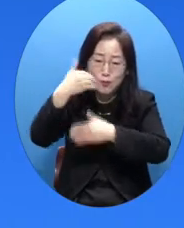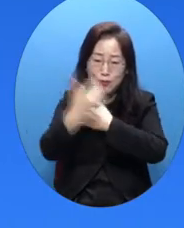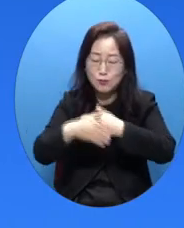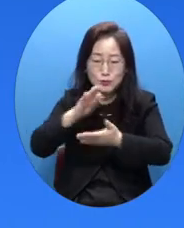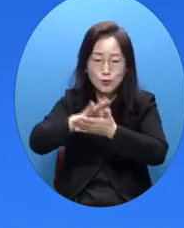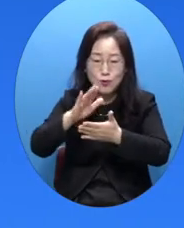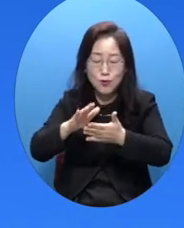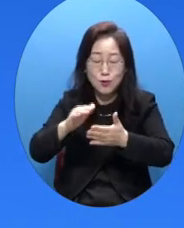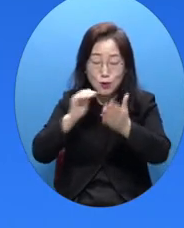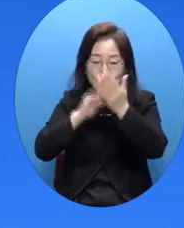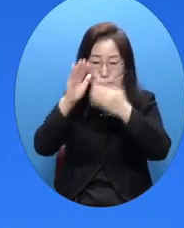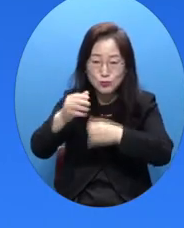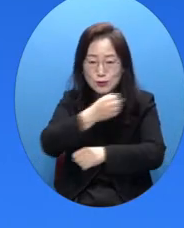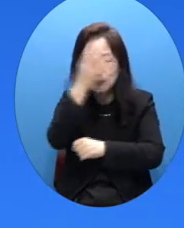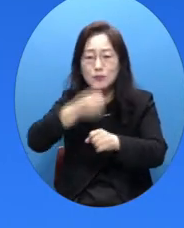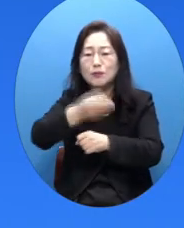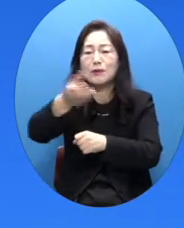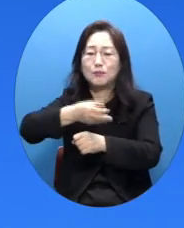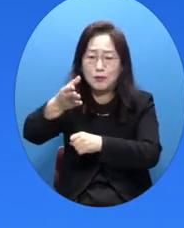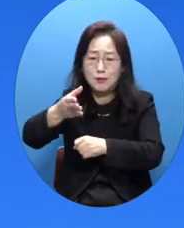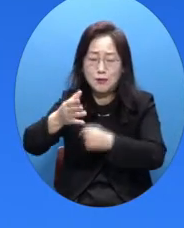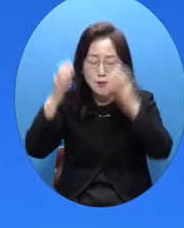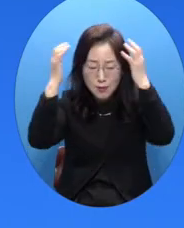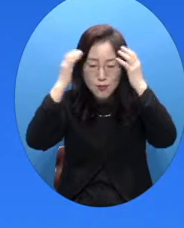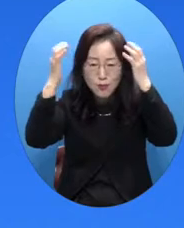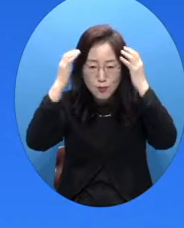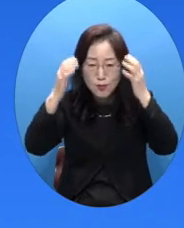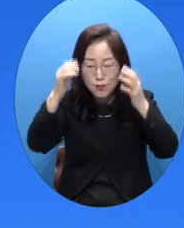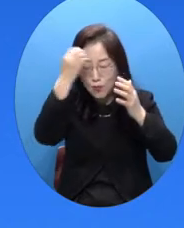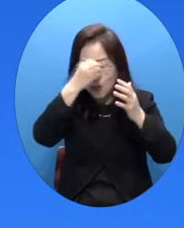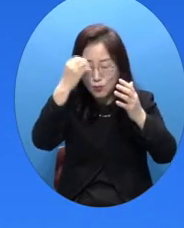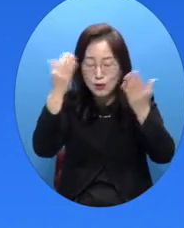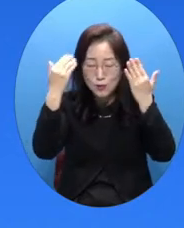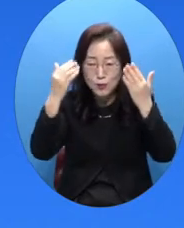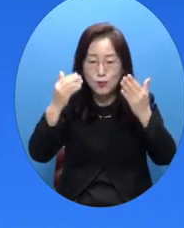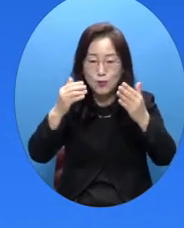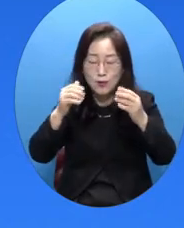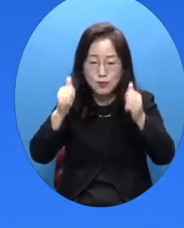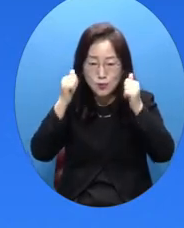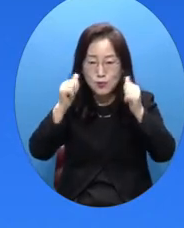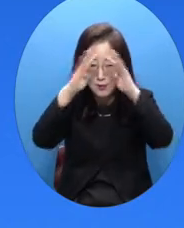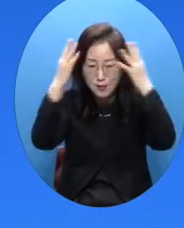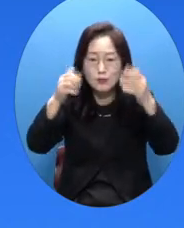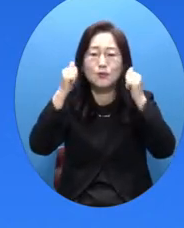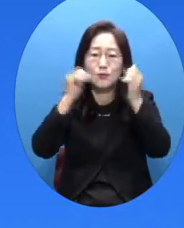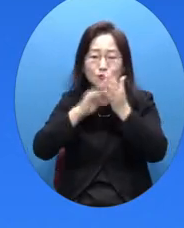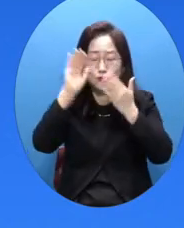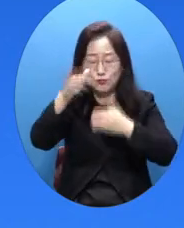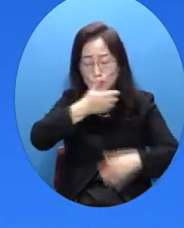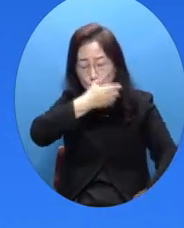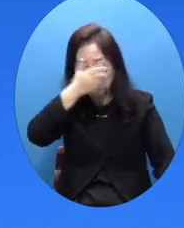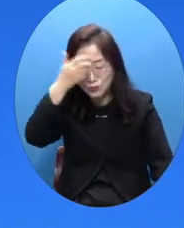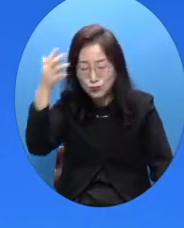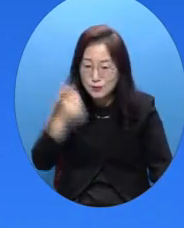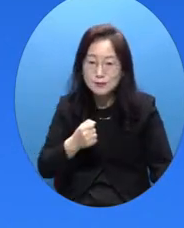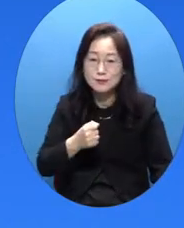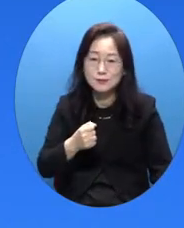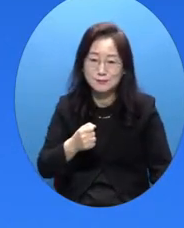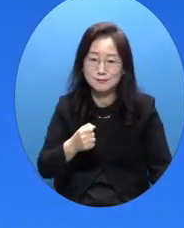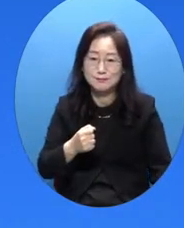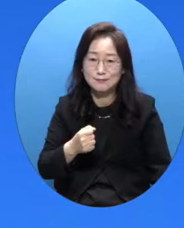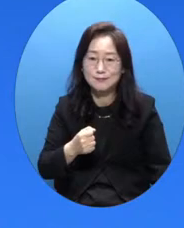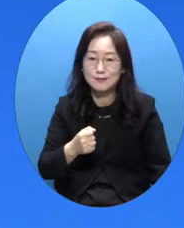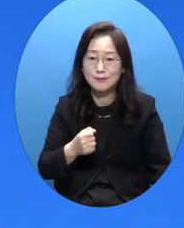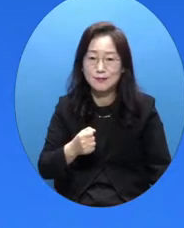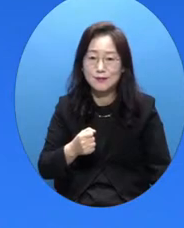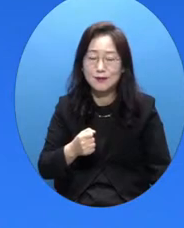this food and he didn't even have under clothes to wear even in the